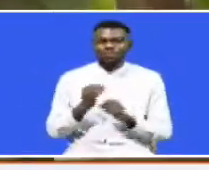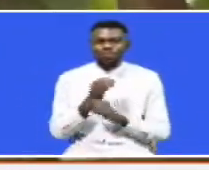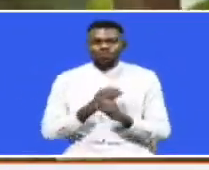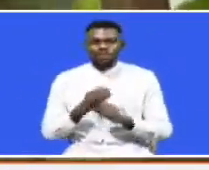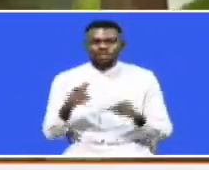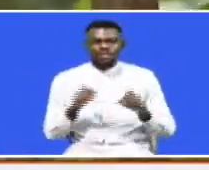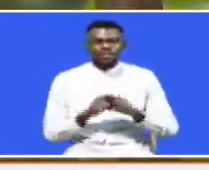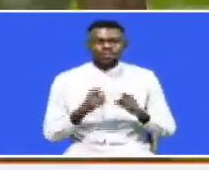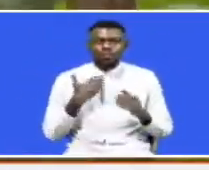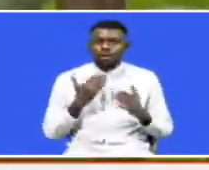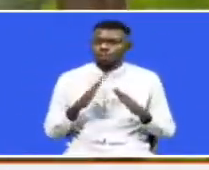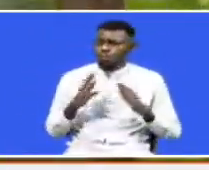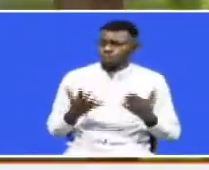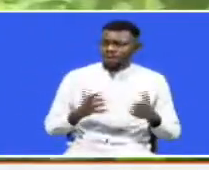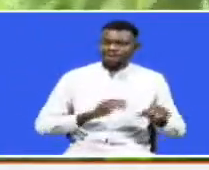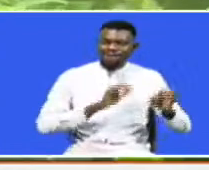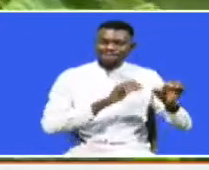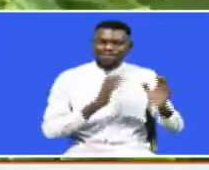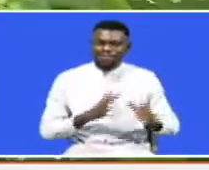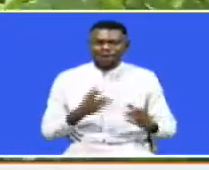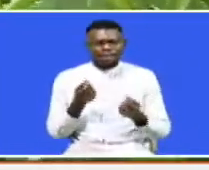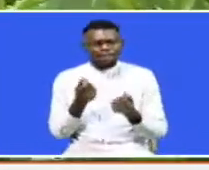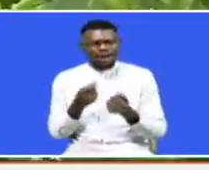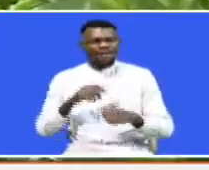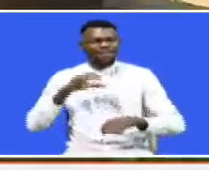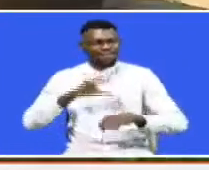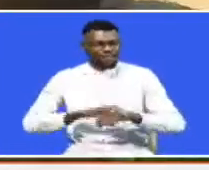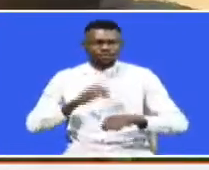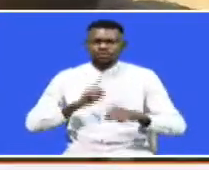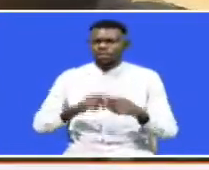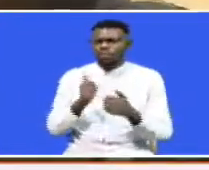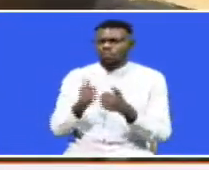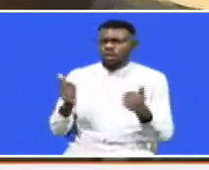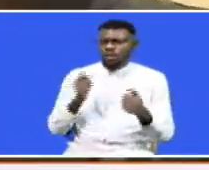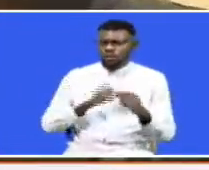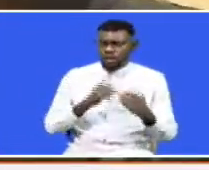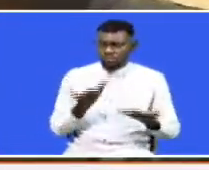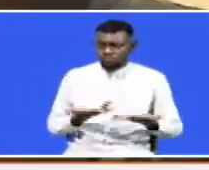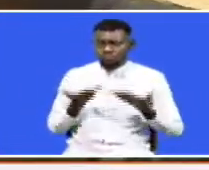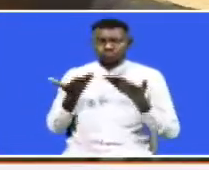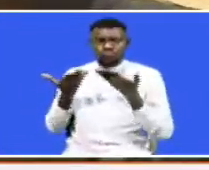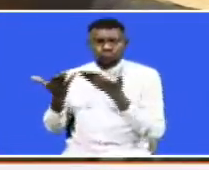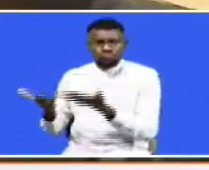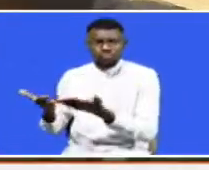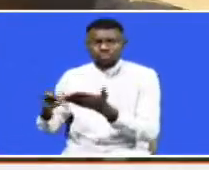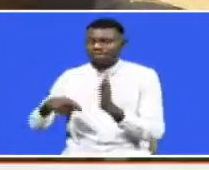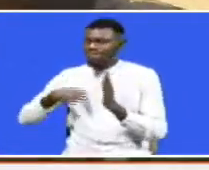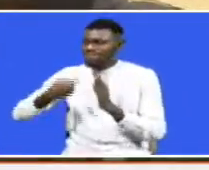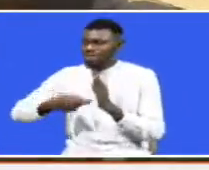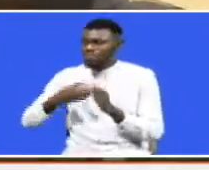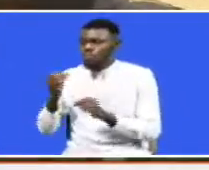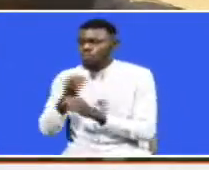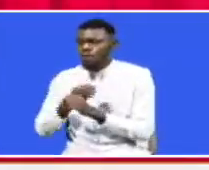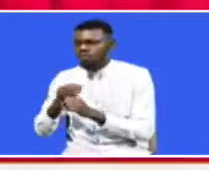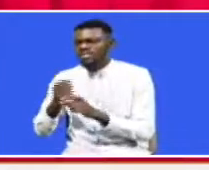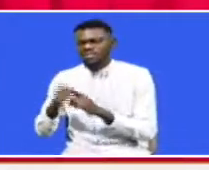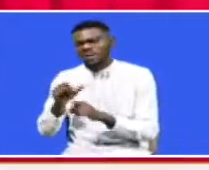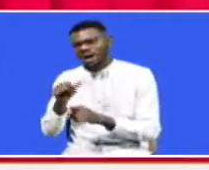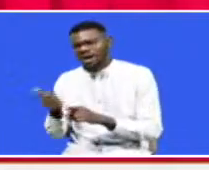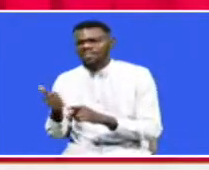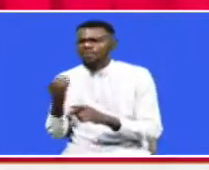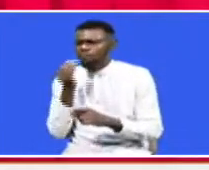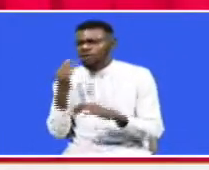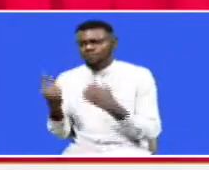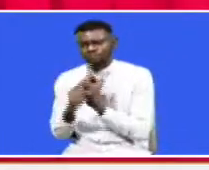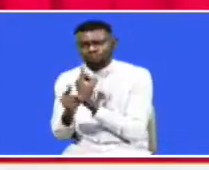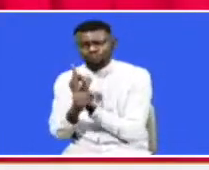time ensuring that farmers get paid on time for the coffee they deliver the factories, as it is the case with other cash crops.